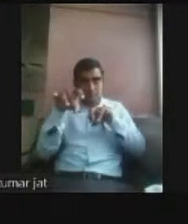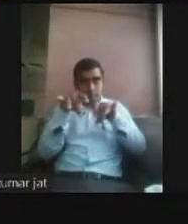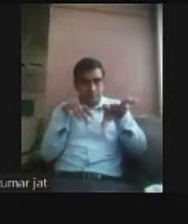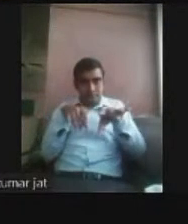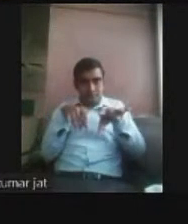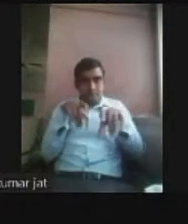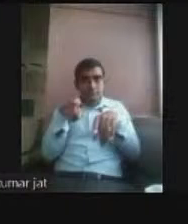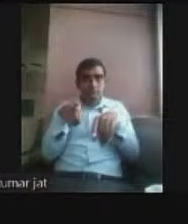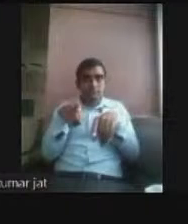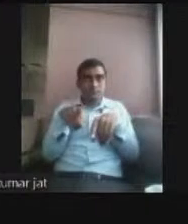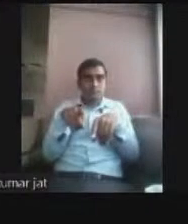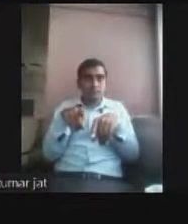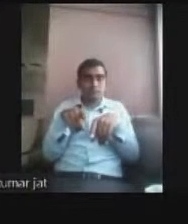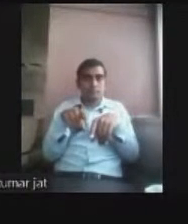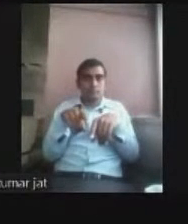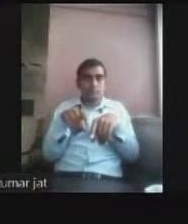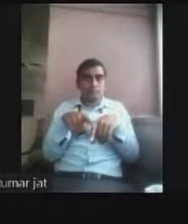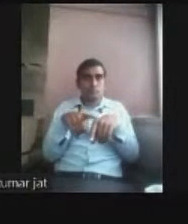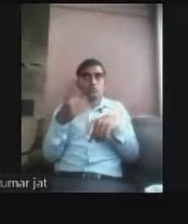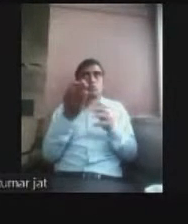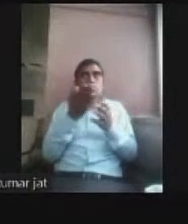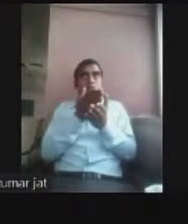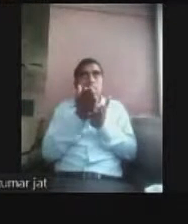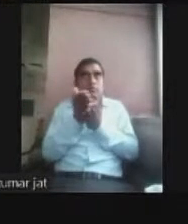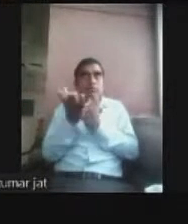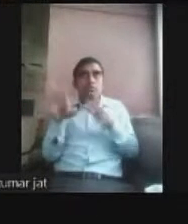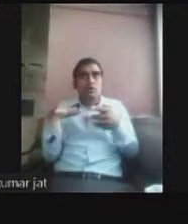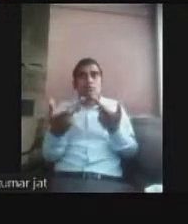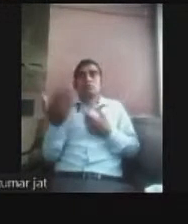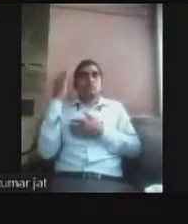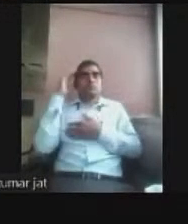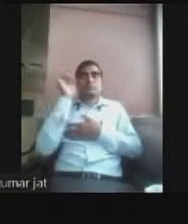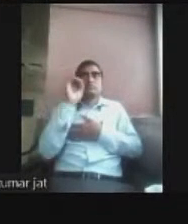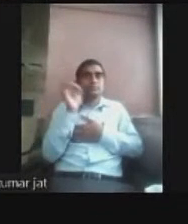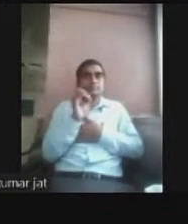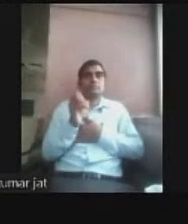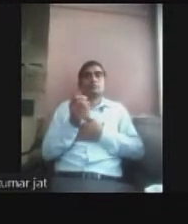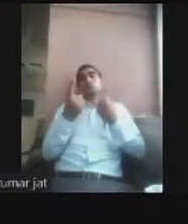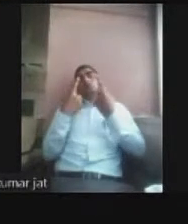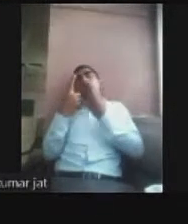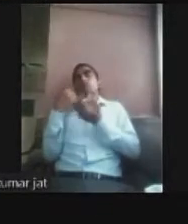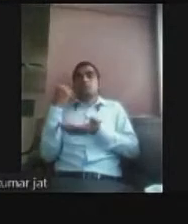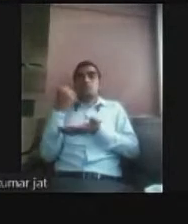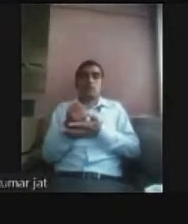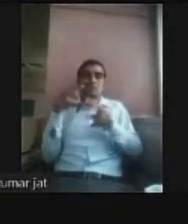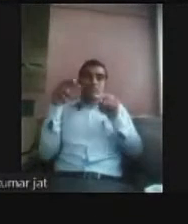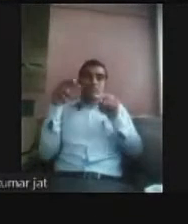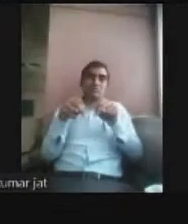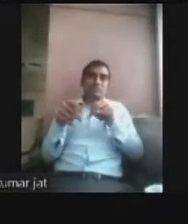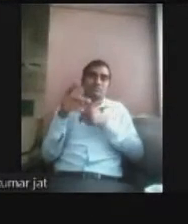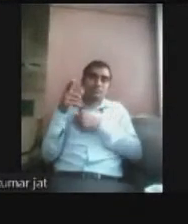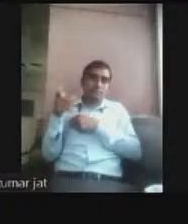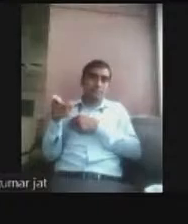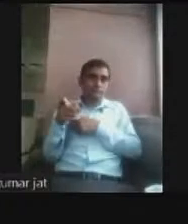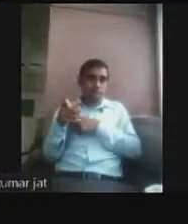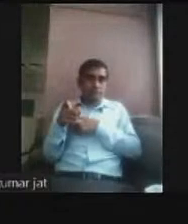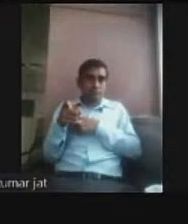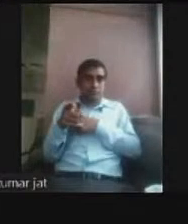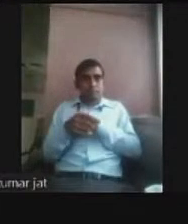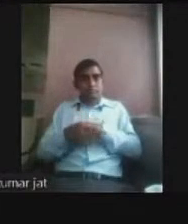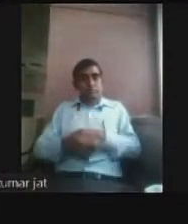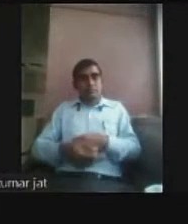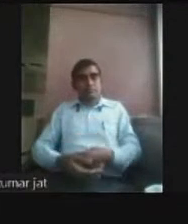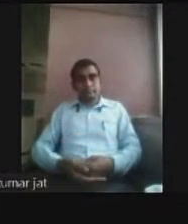cities, what are the security measures. We do not analyze these provisions of specific needs, have